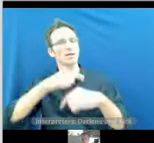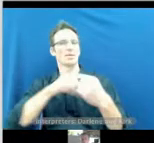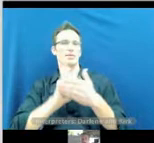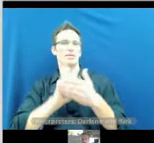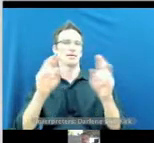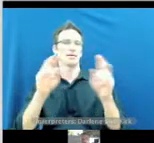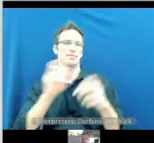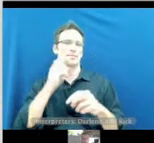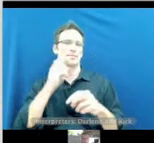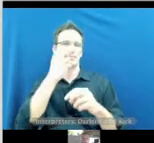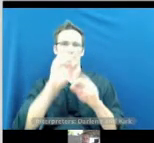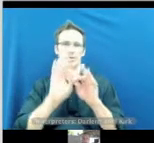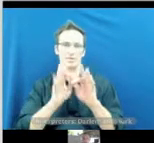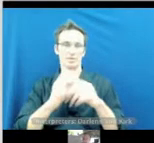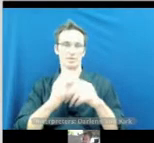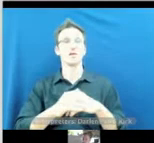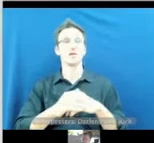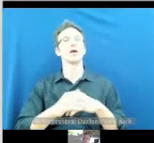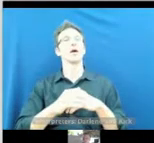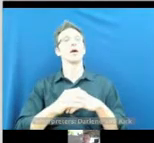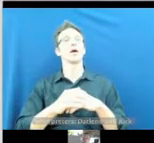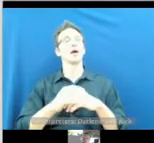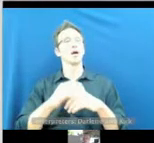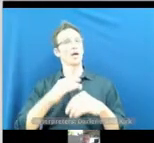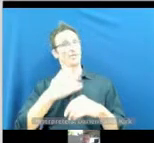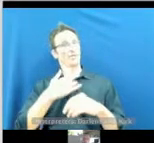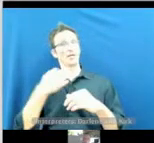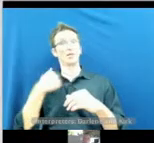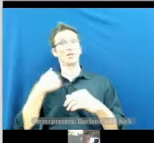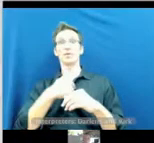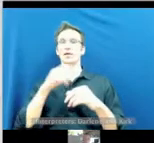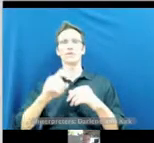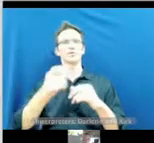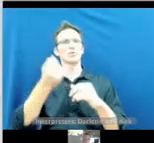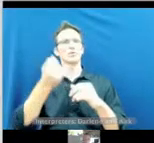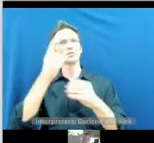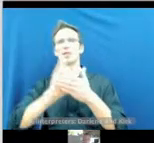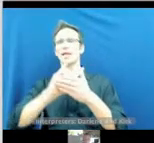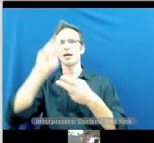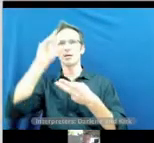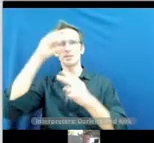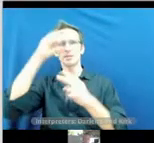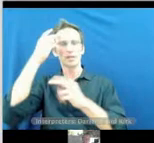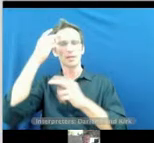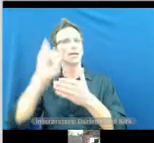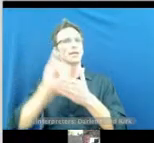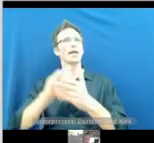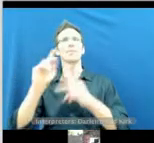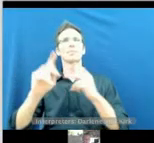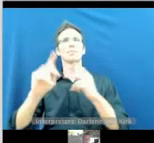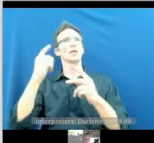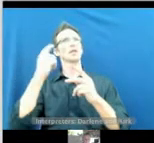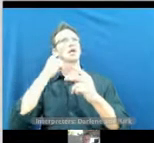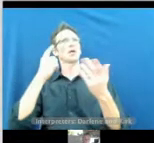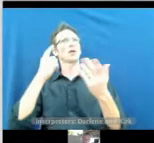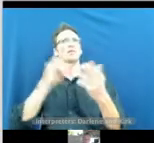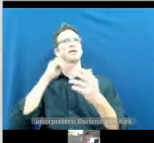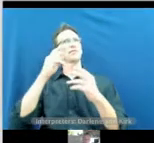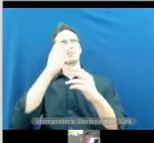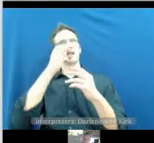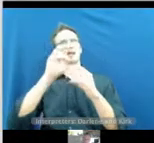So I think we're really talking about sort of this misnomer, this overgeneralization about what deaf-blind interpreting